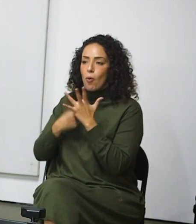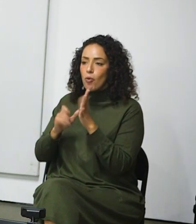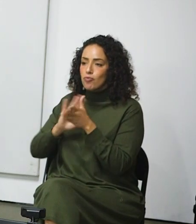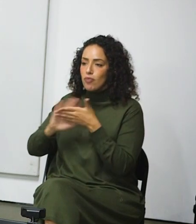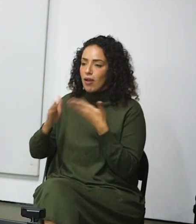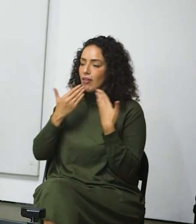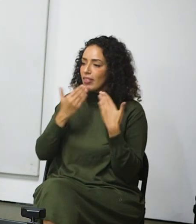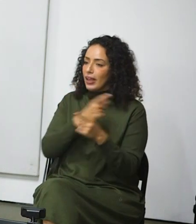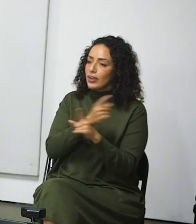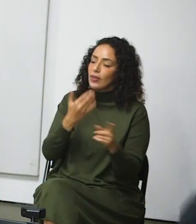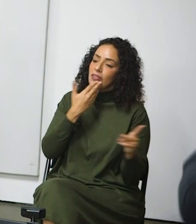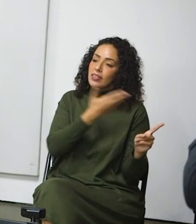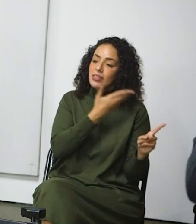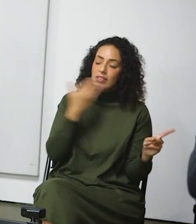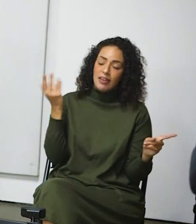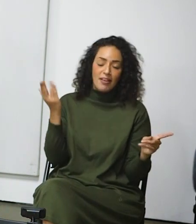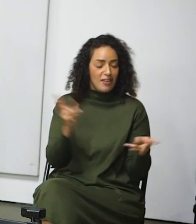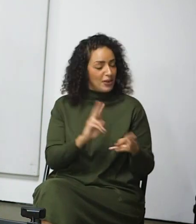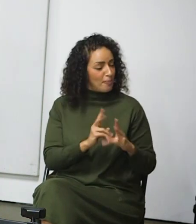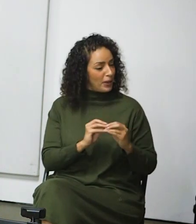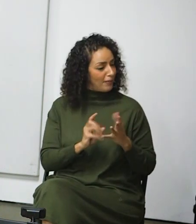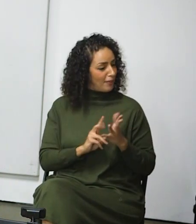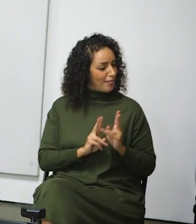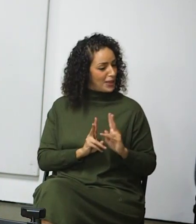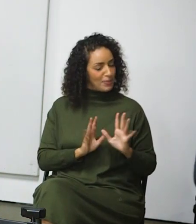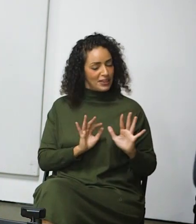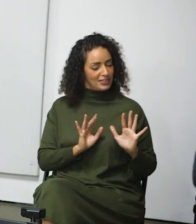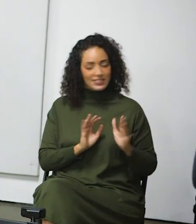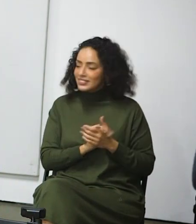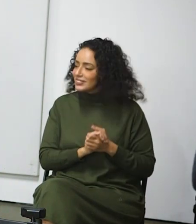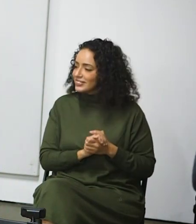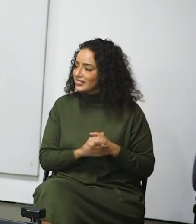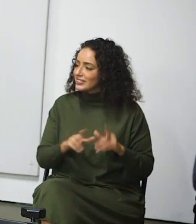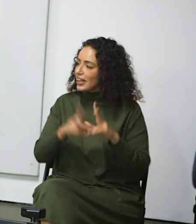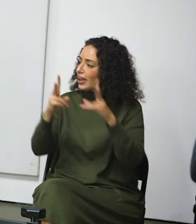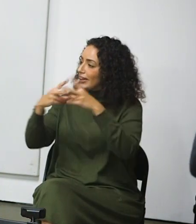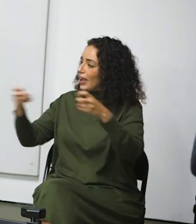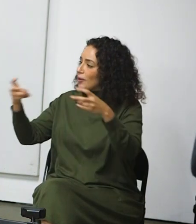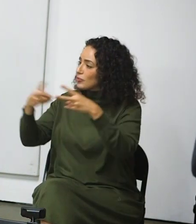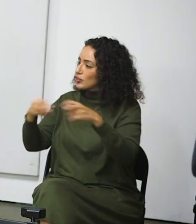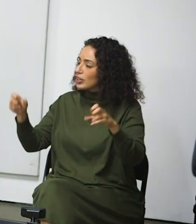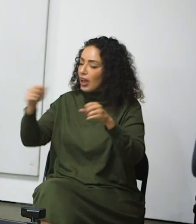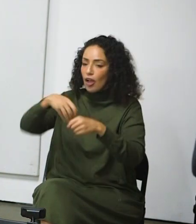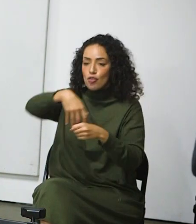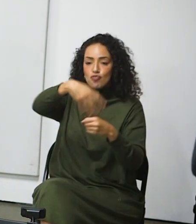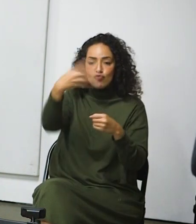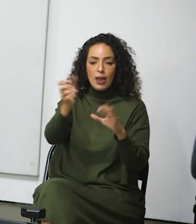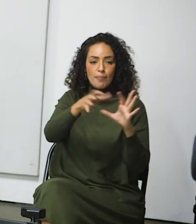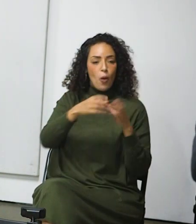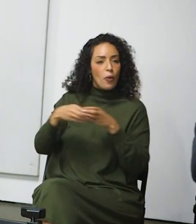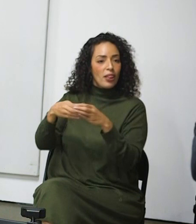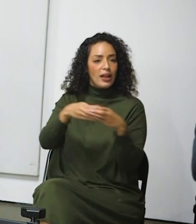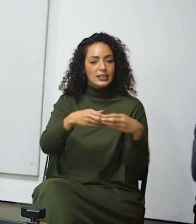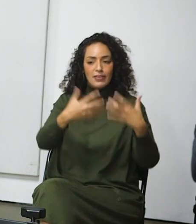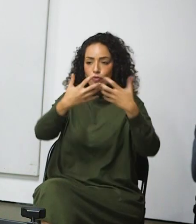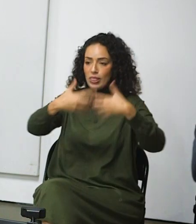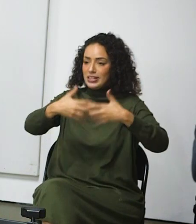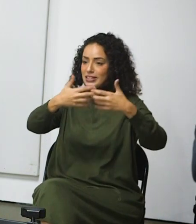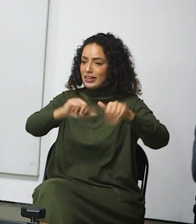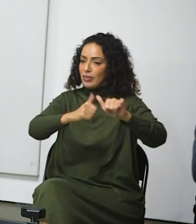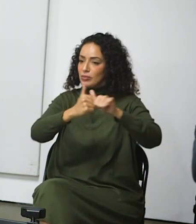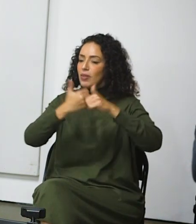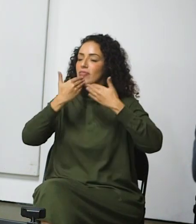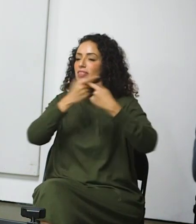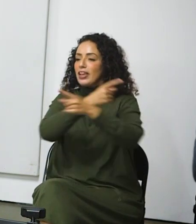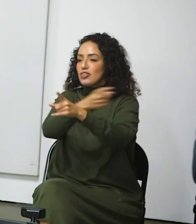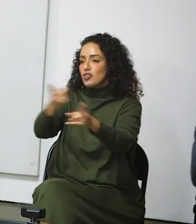just thank all the lovely BSL interpreters, Bo, our live captioner, Rainbow Collective, for all the tech work, and thank you all for